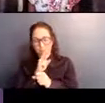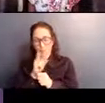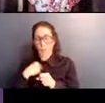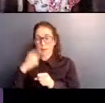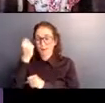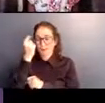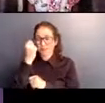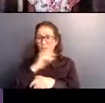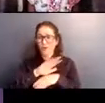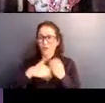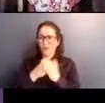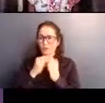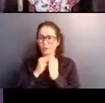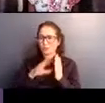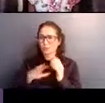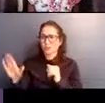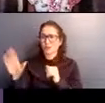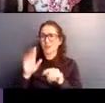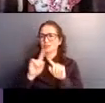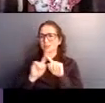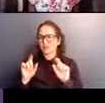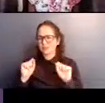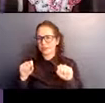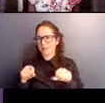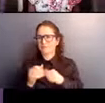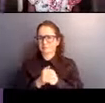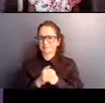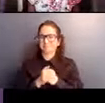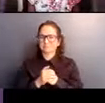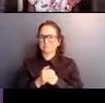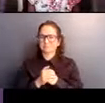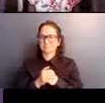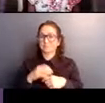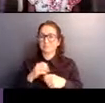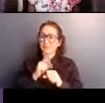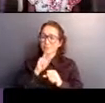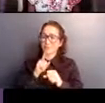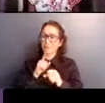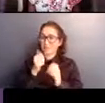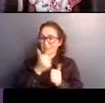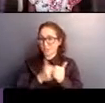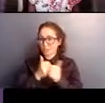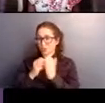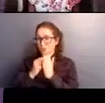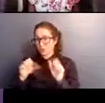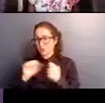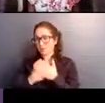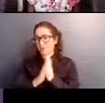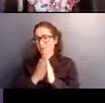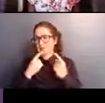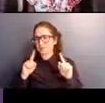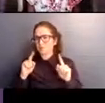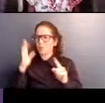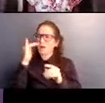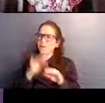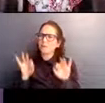every student's differing abilities and make sure that they have success. Why is this very